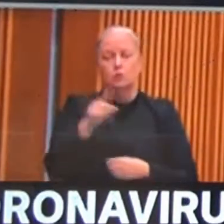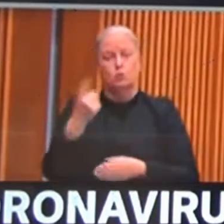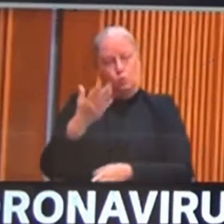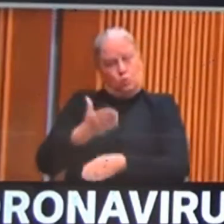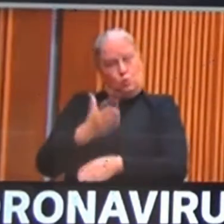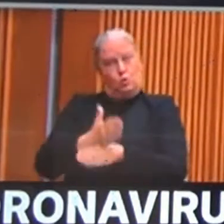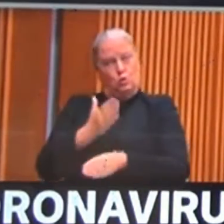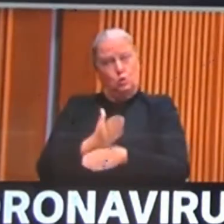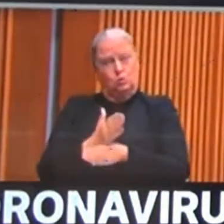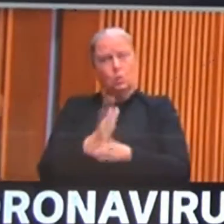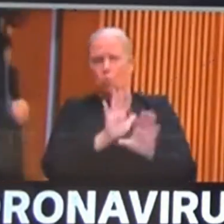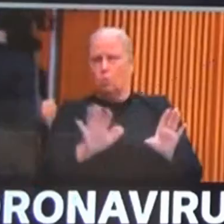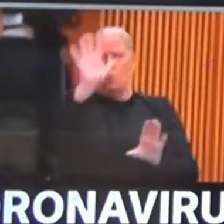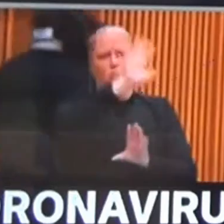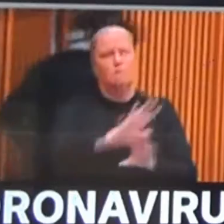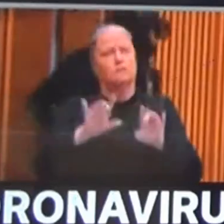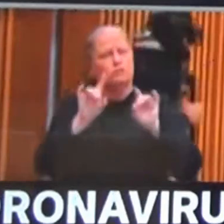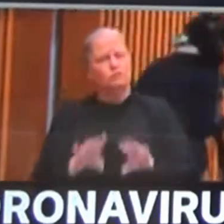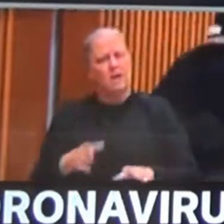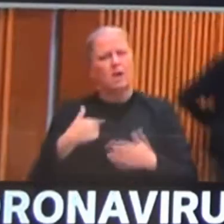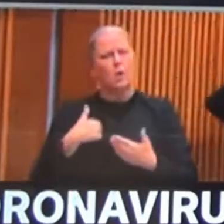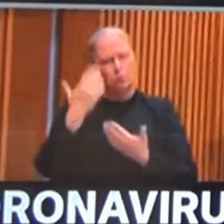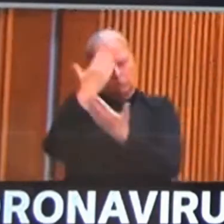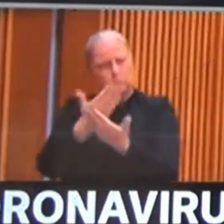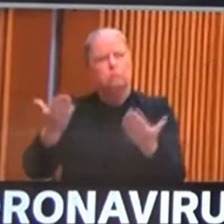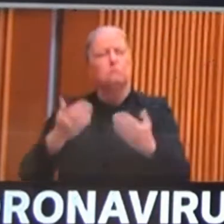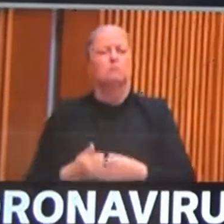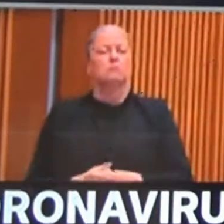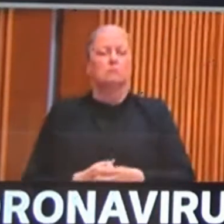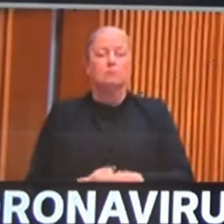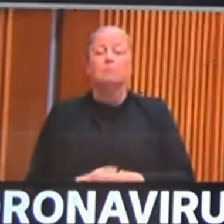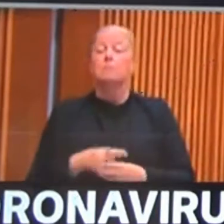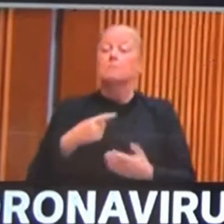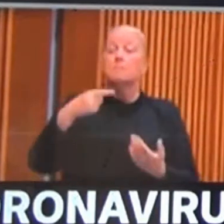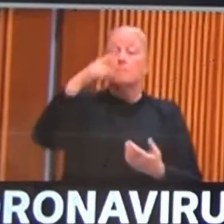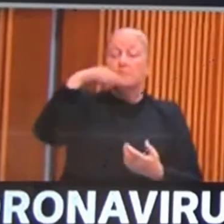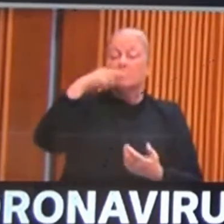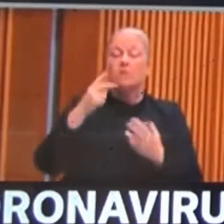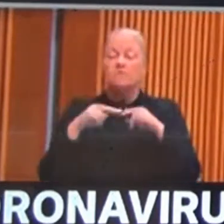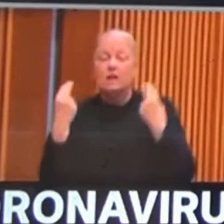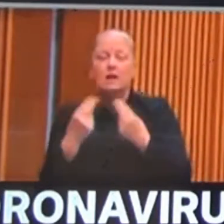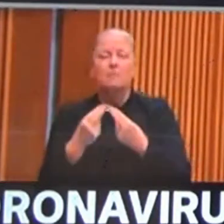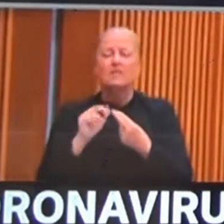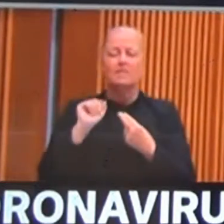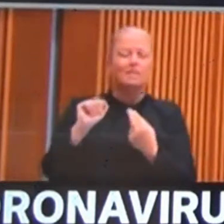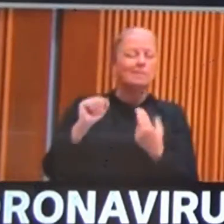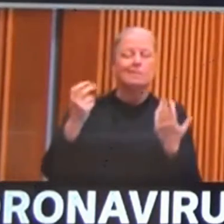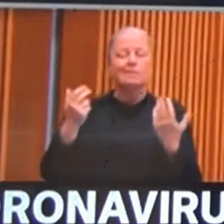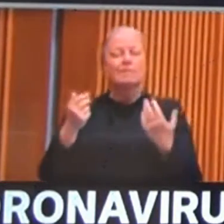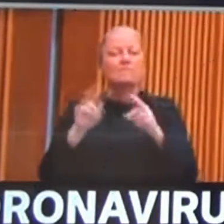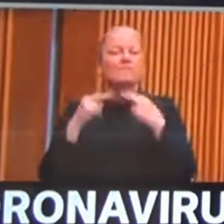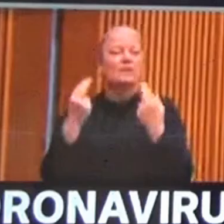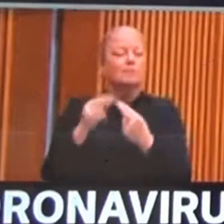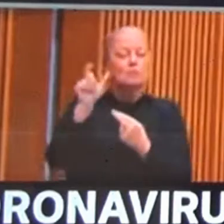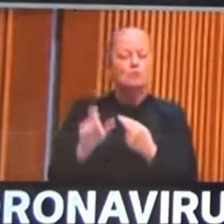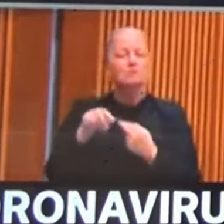country. And I too, as one of many millions of Australians with a loved one in aged care, want to remind all the